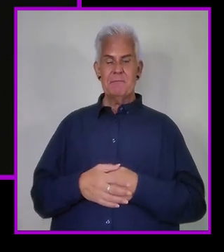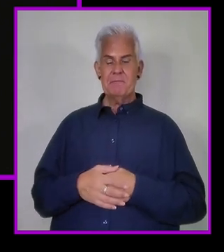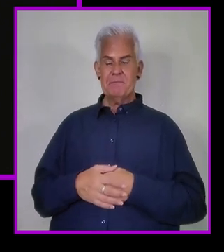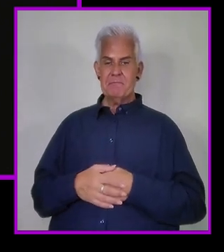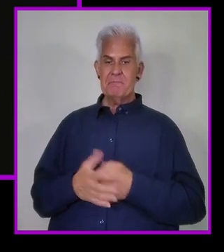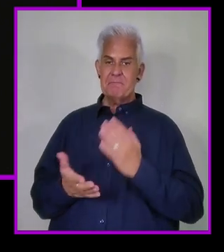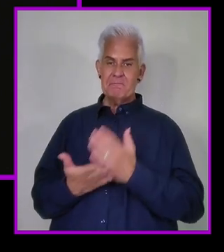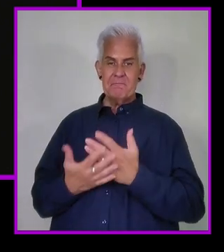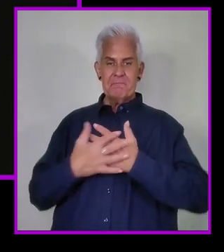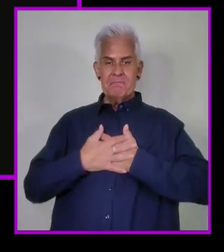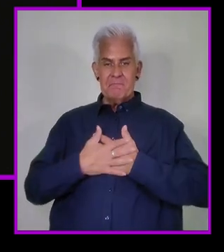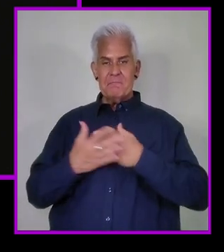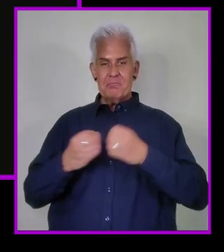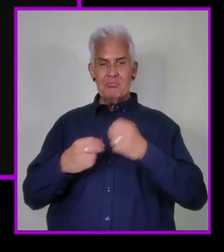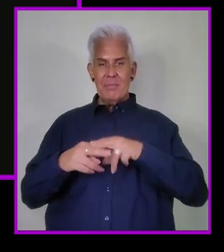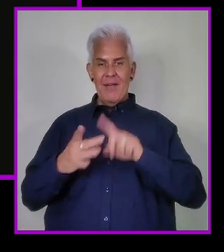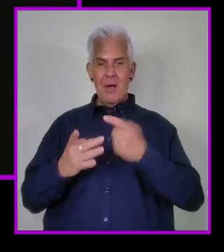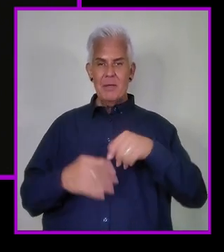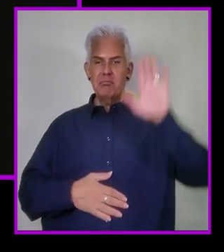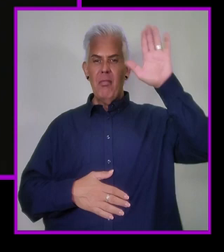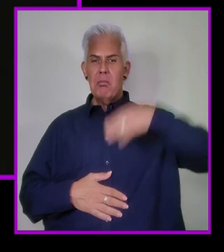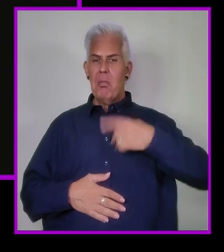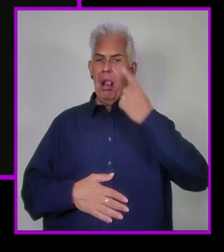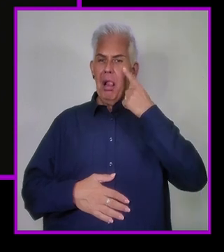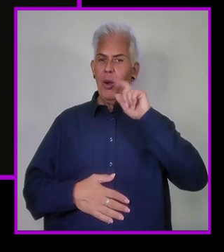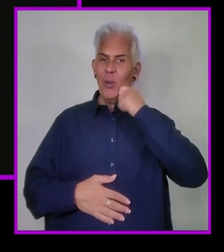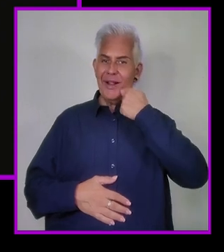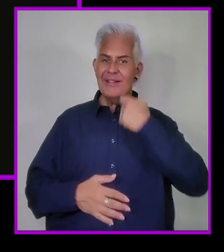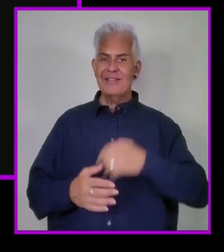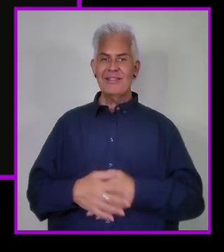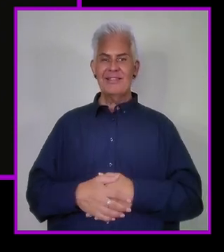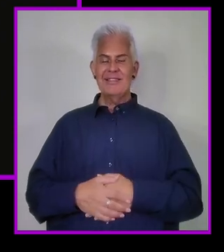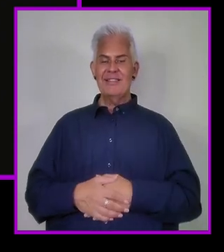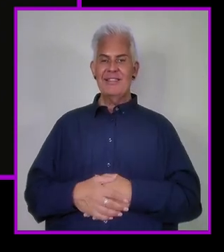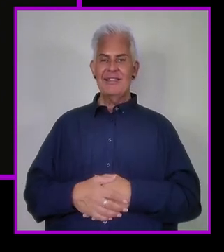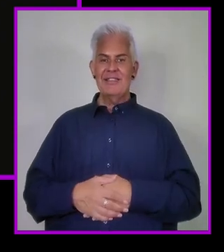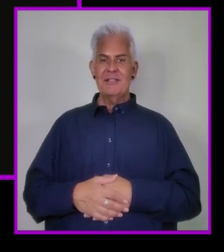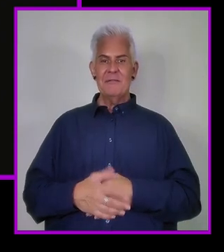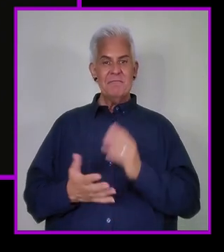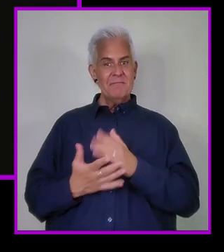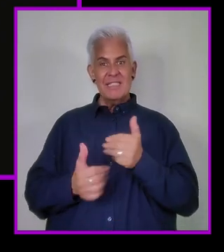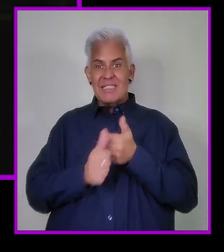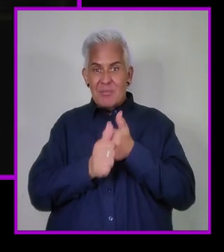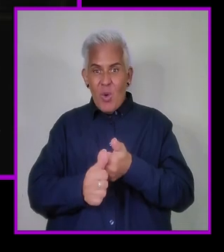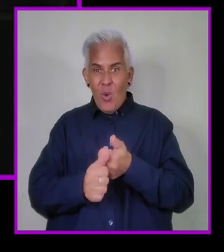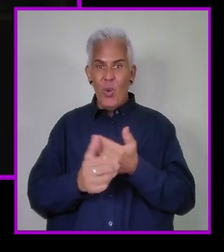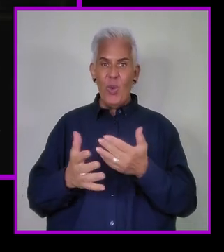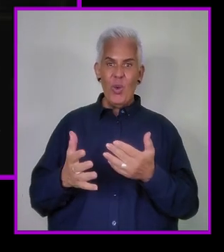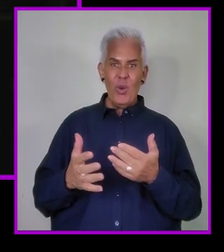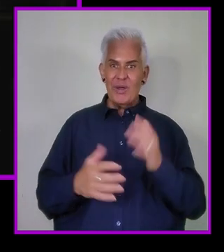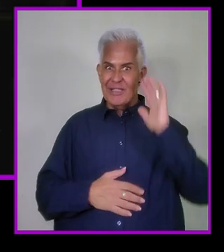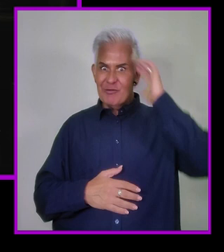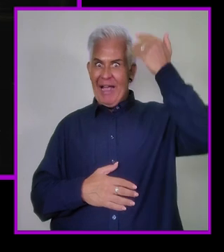I absolutely love the fact that the BFI went, we'll give it a try. Mm. So just support mad,